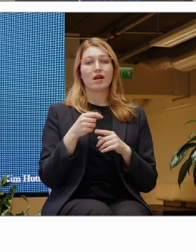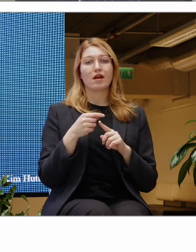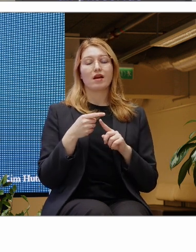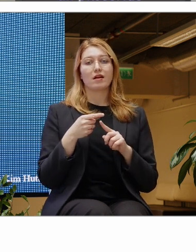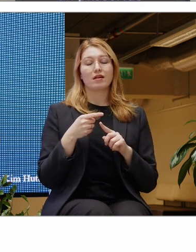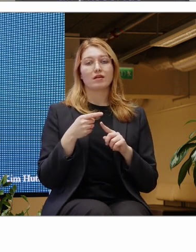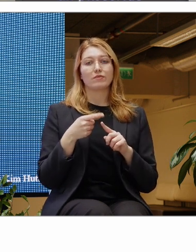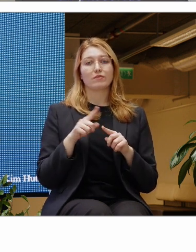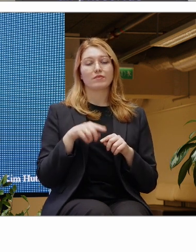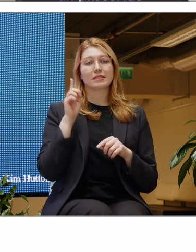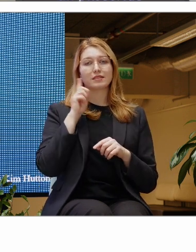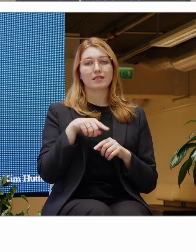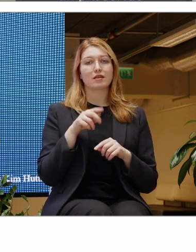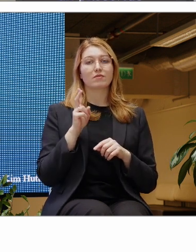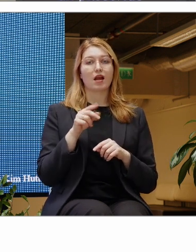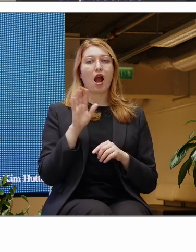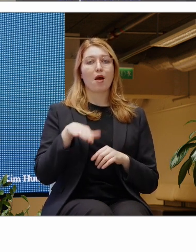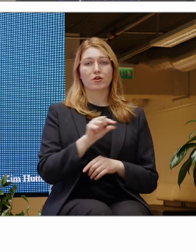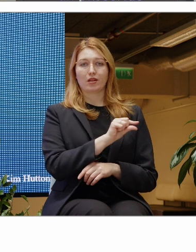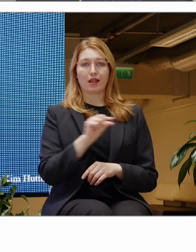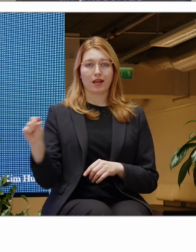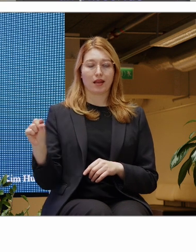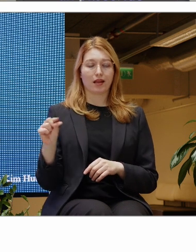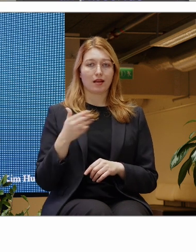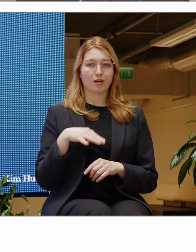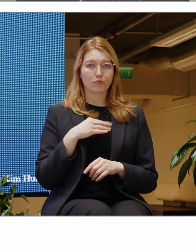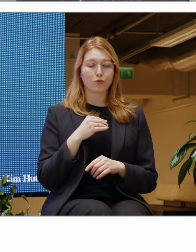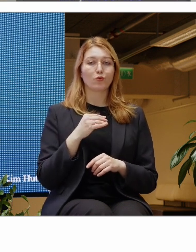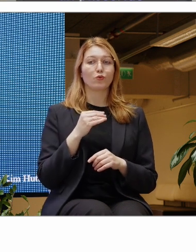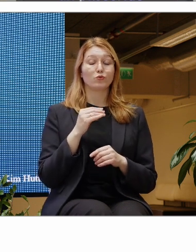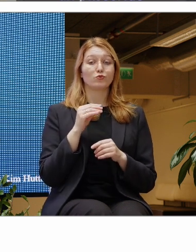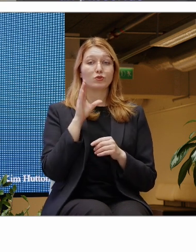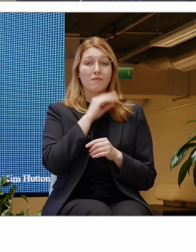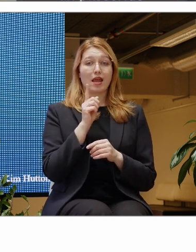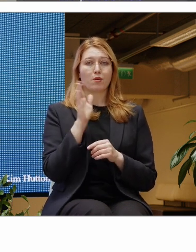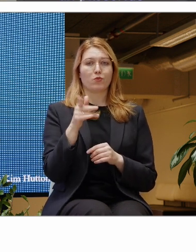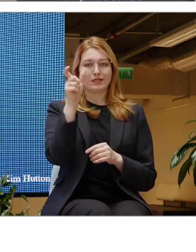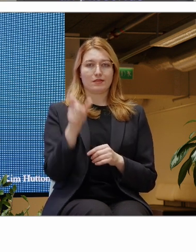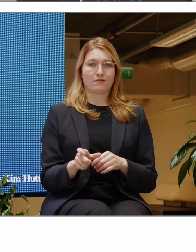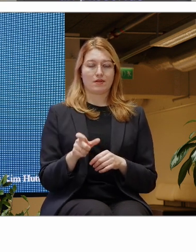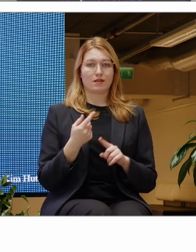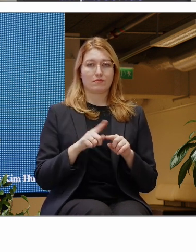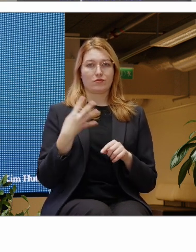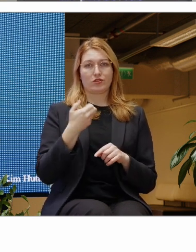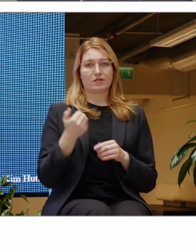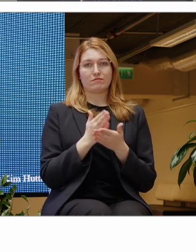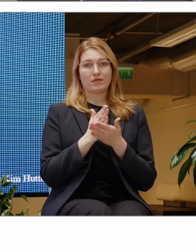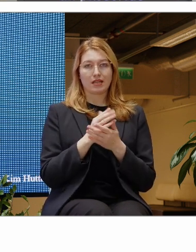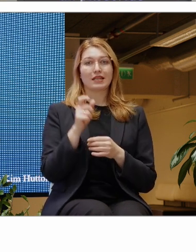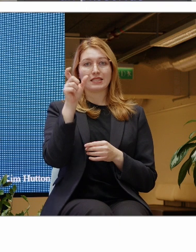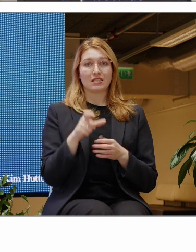And yet we know, with the line on the bottom, our ability as humans, which is what I've studied for 40 years, which is the human